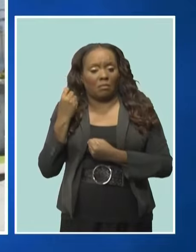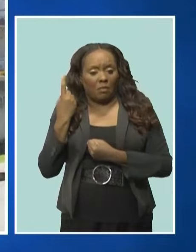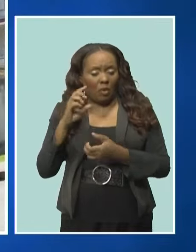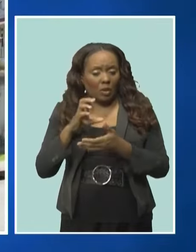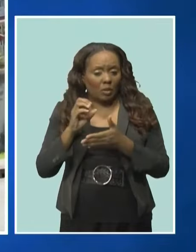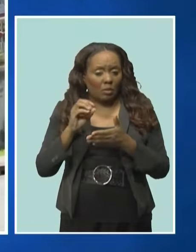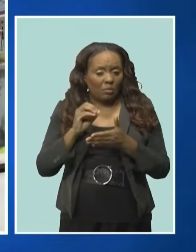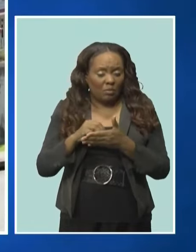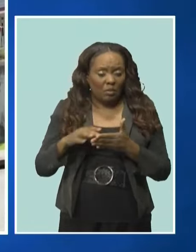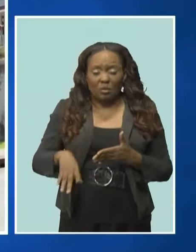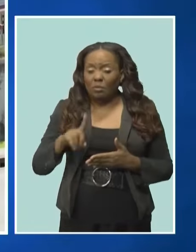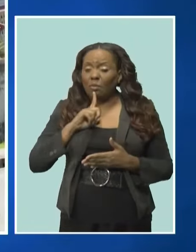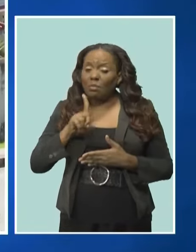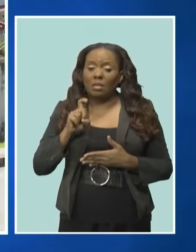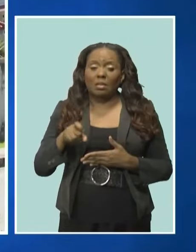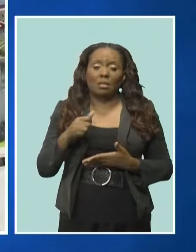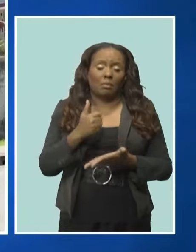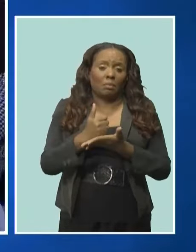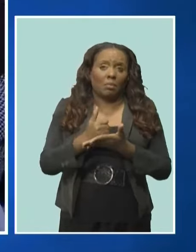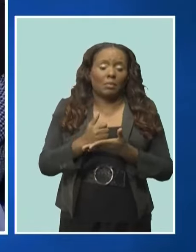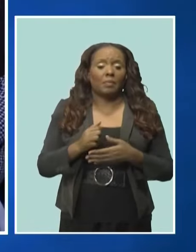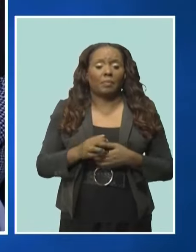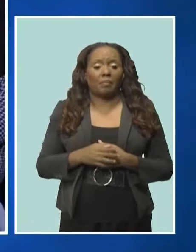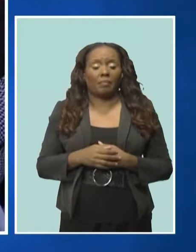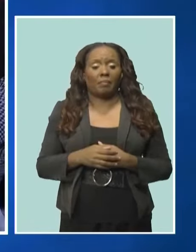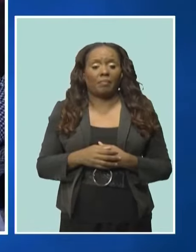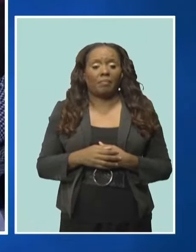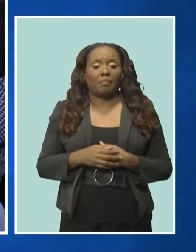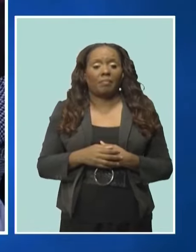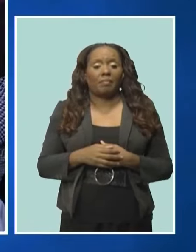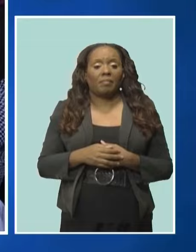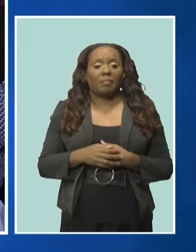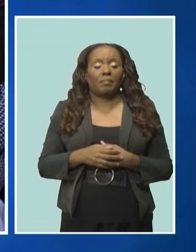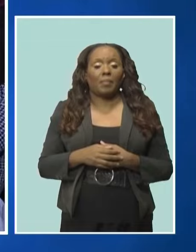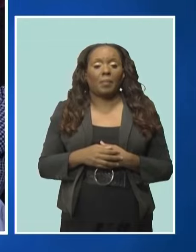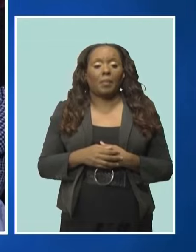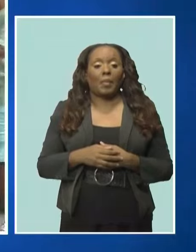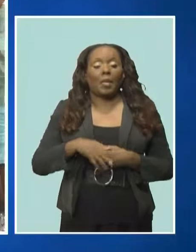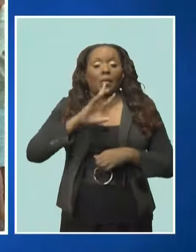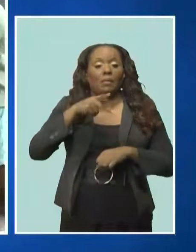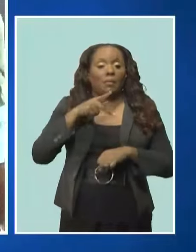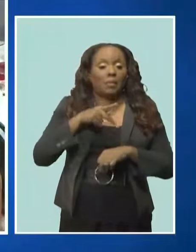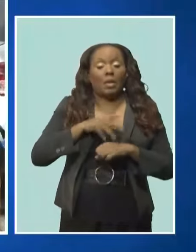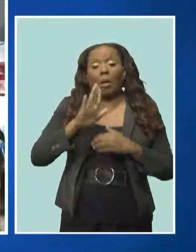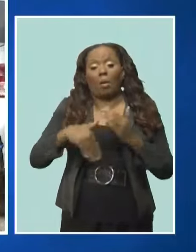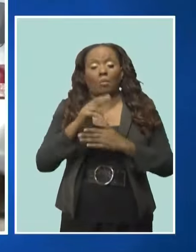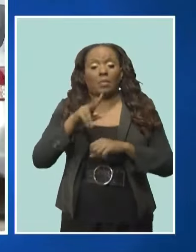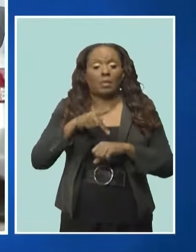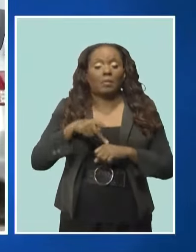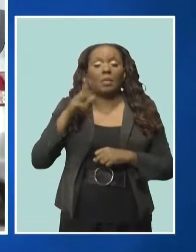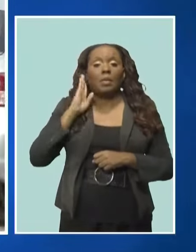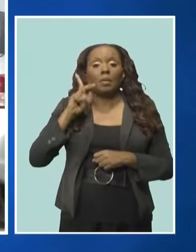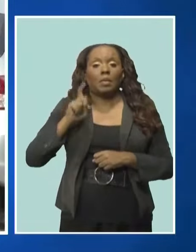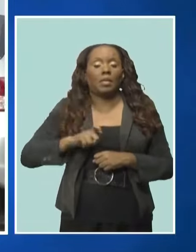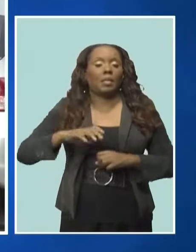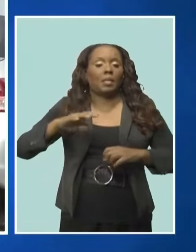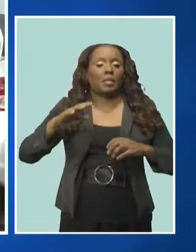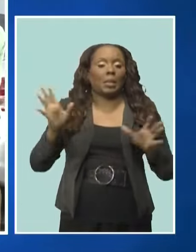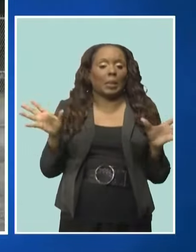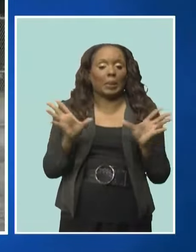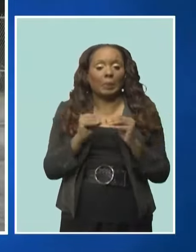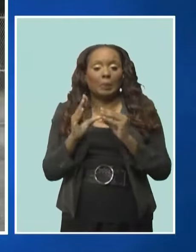principals as needing assistance. The minister also says principals will now need to be more assertive in meeting with their management